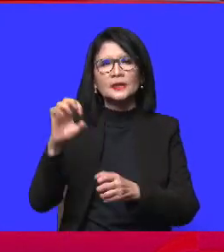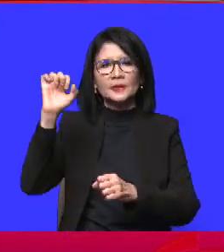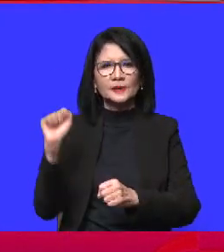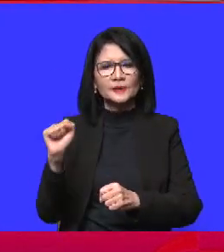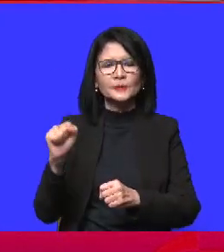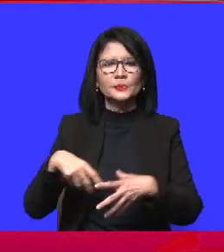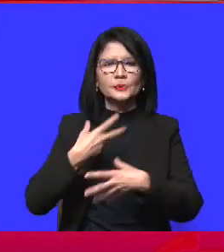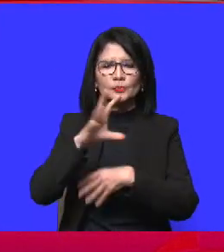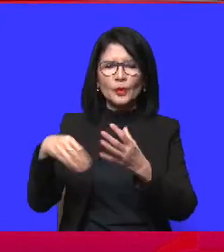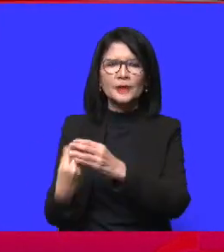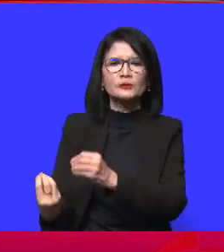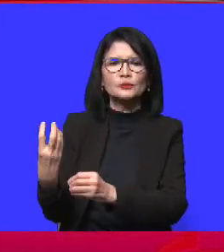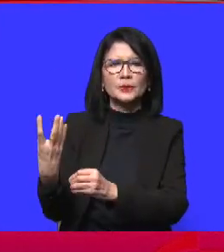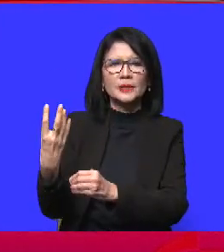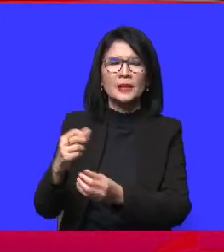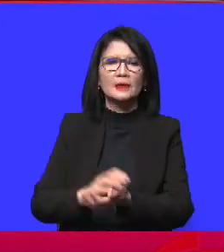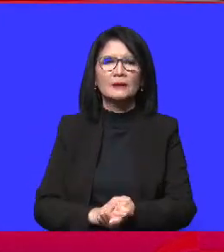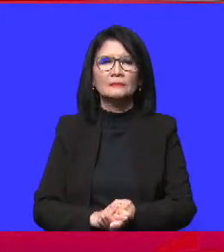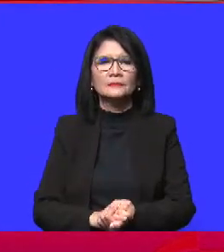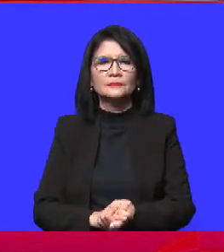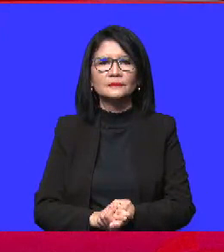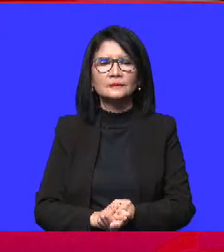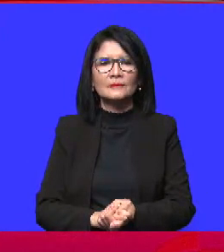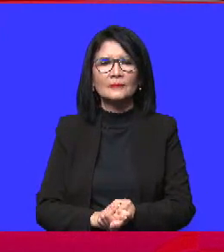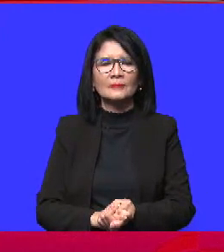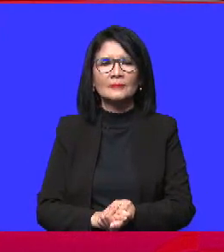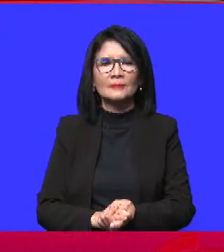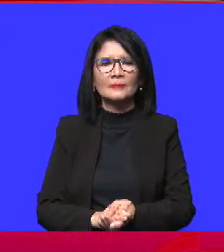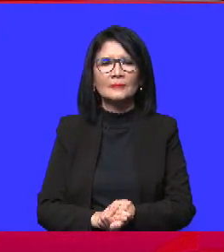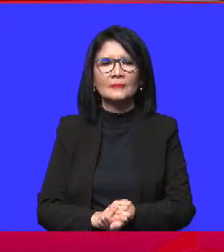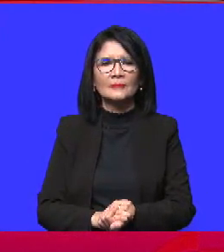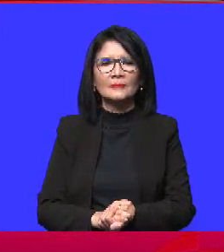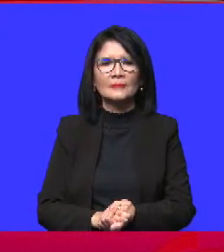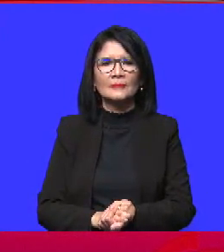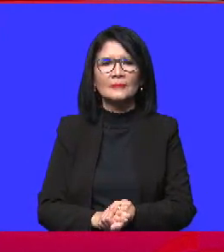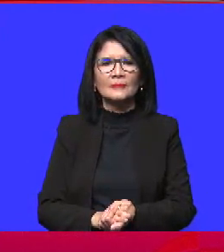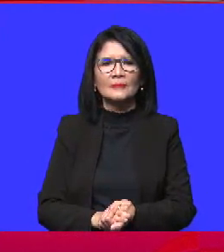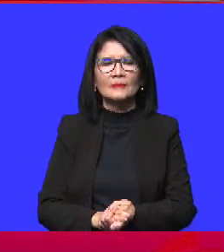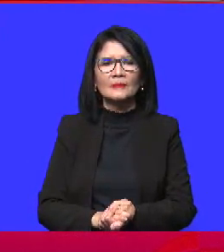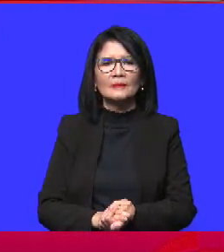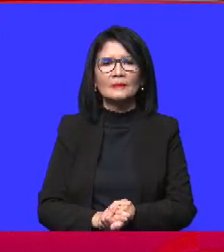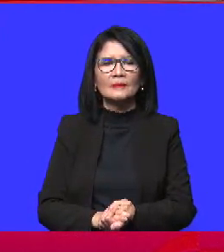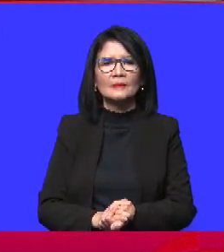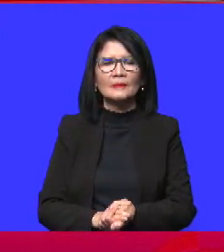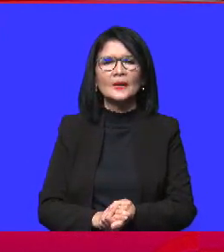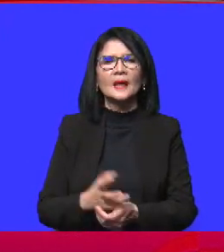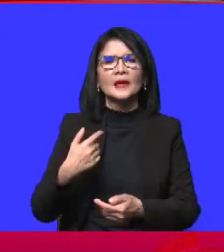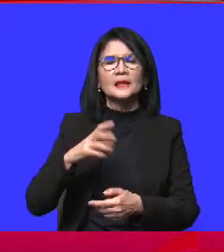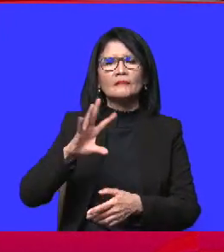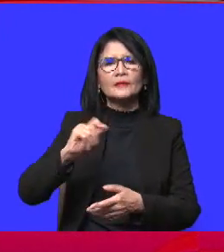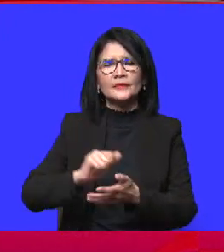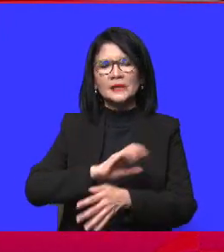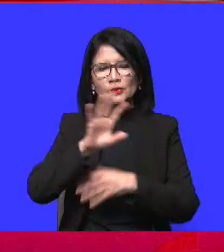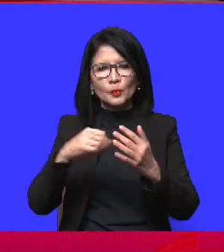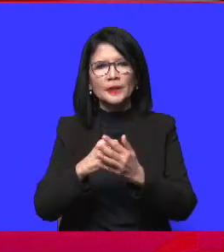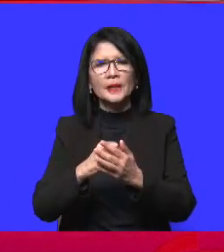are speeding up renewables and bolstering our energy efficiency. climate neutrality by 2050 is and